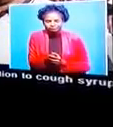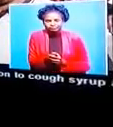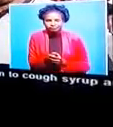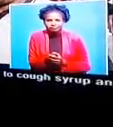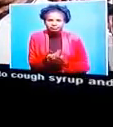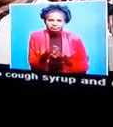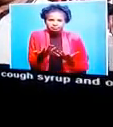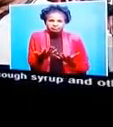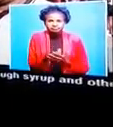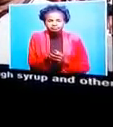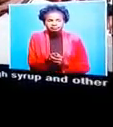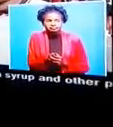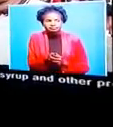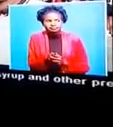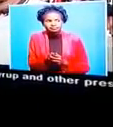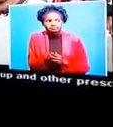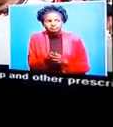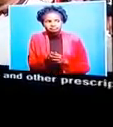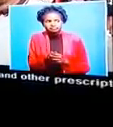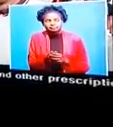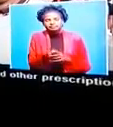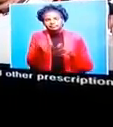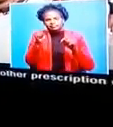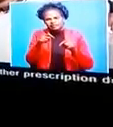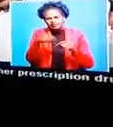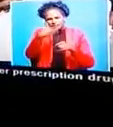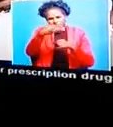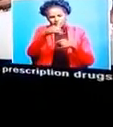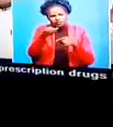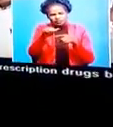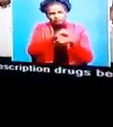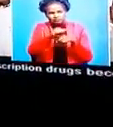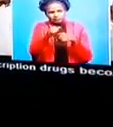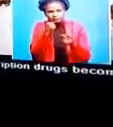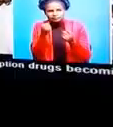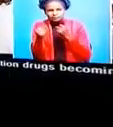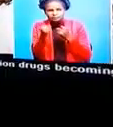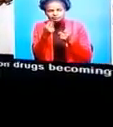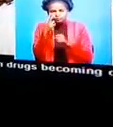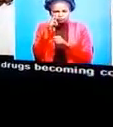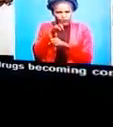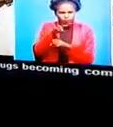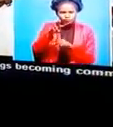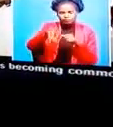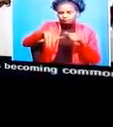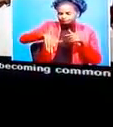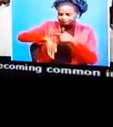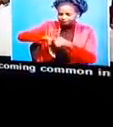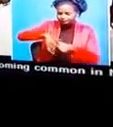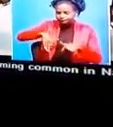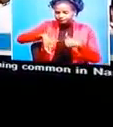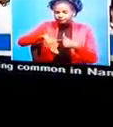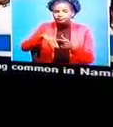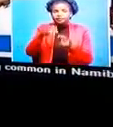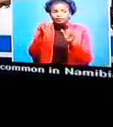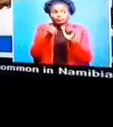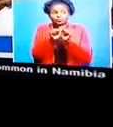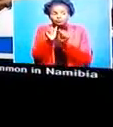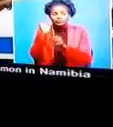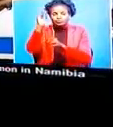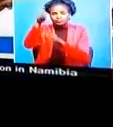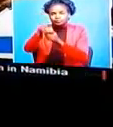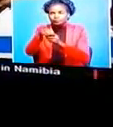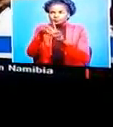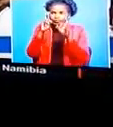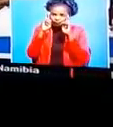But there's a whole new work that they need me in Namibia itself. But definitely we're looking towards